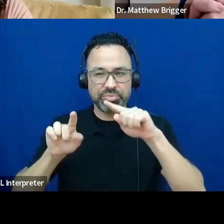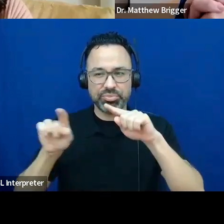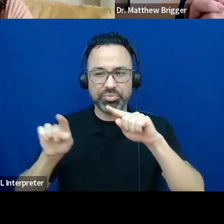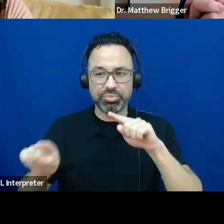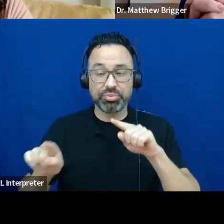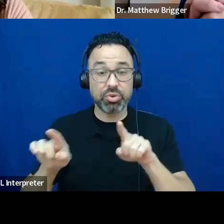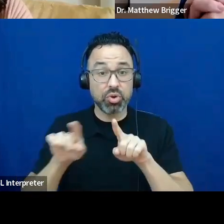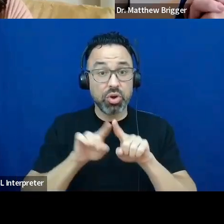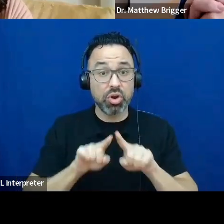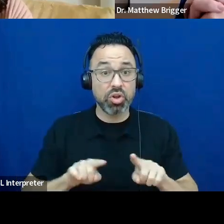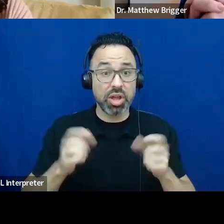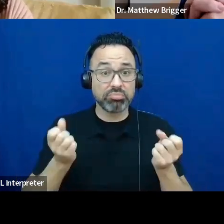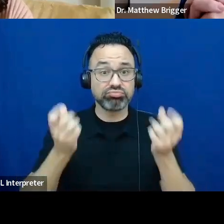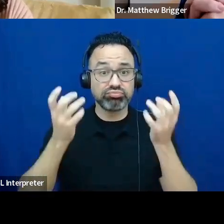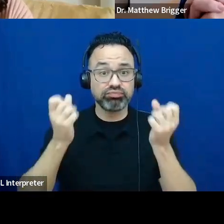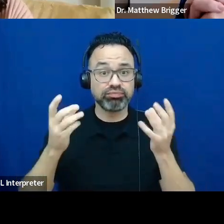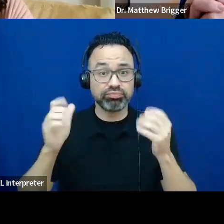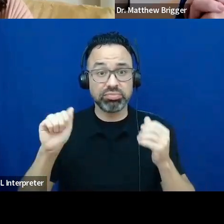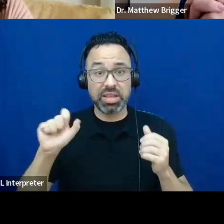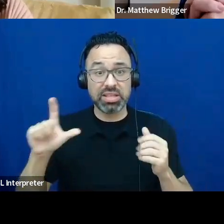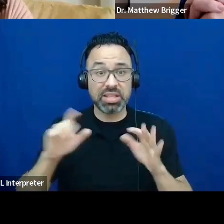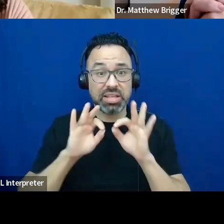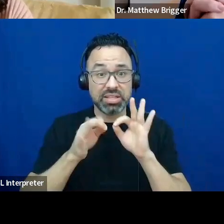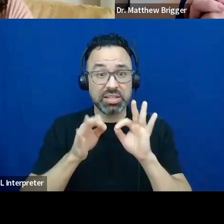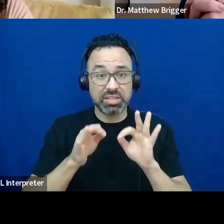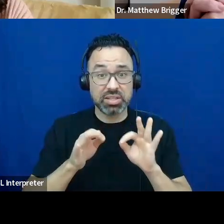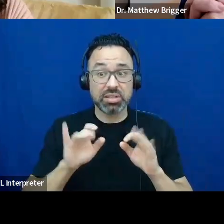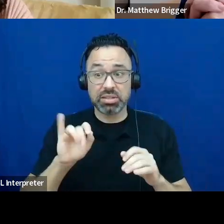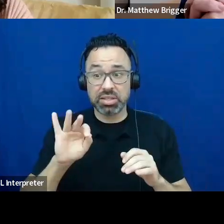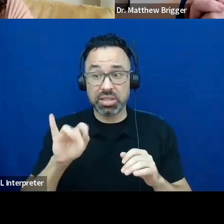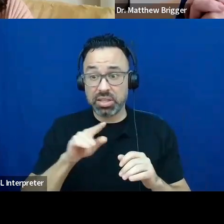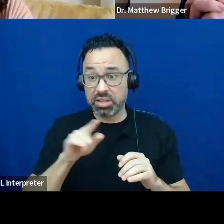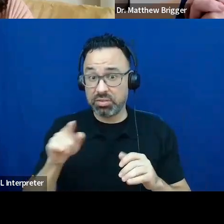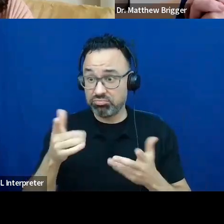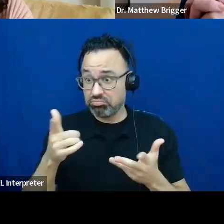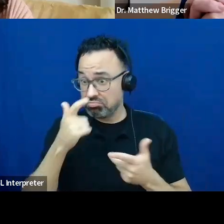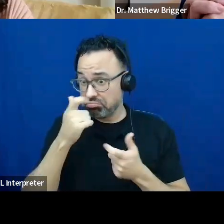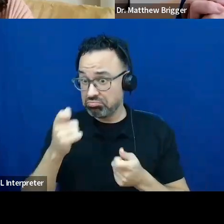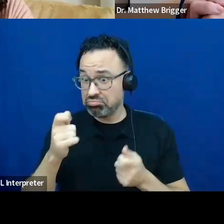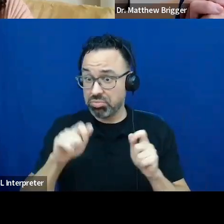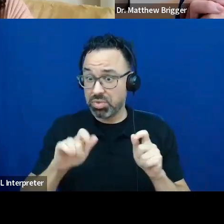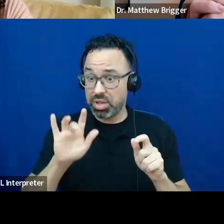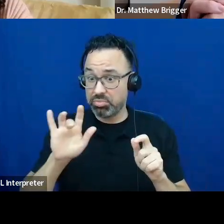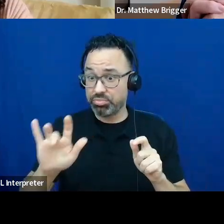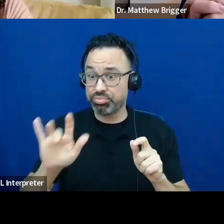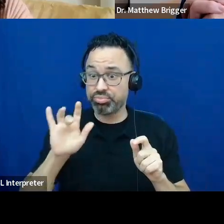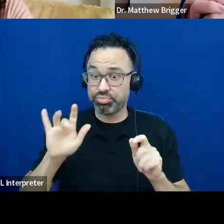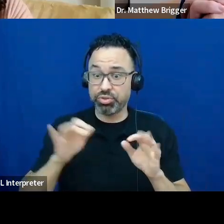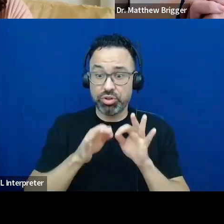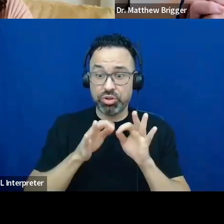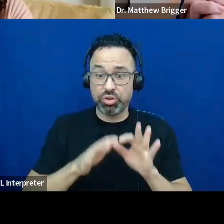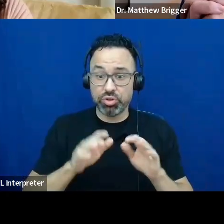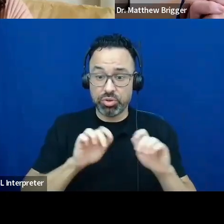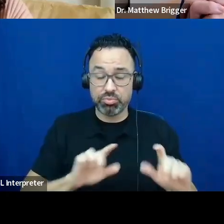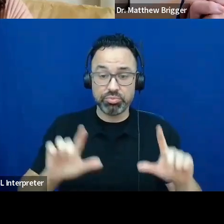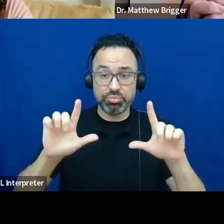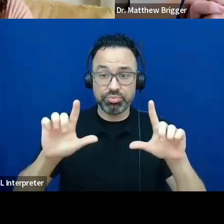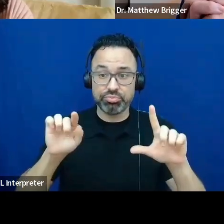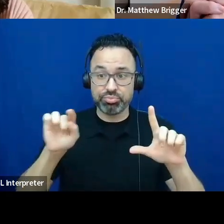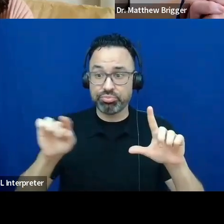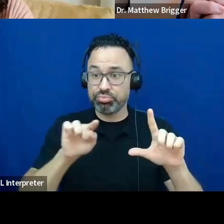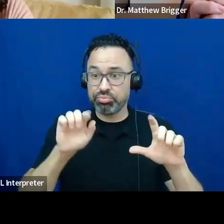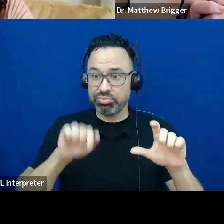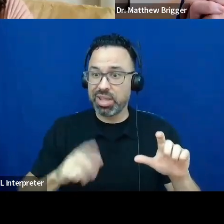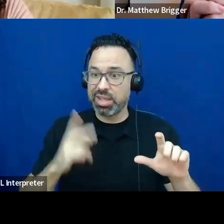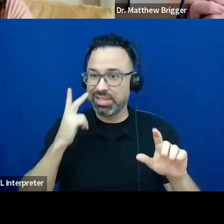providing ASL interpretation. If you like, you could highlight your interpreters so you're going to be